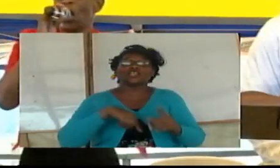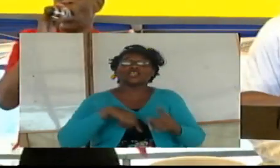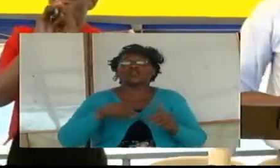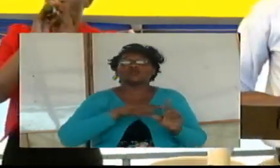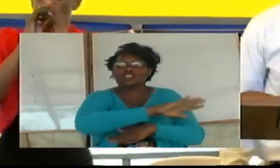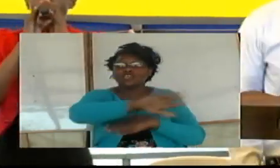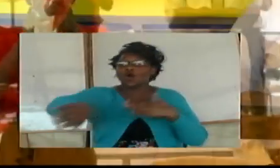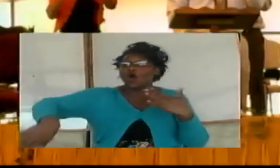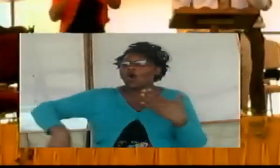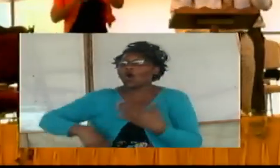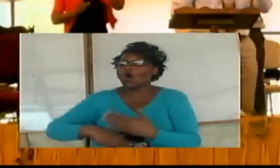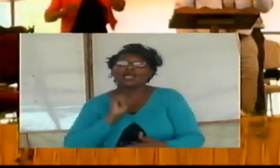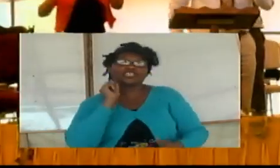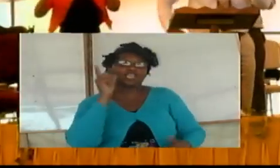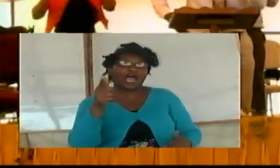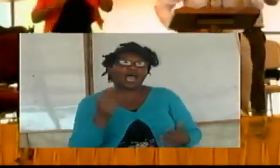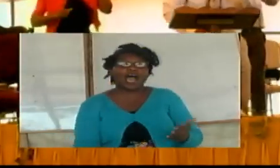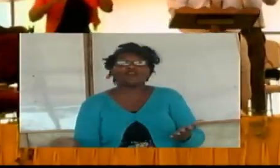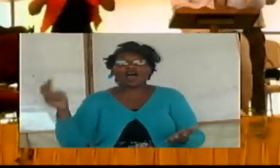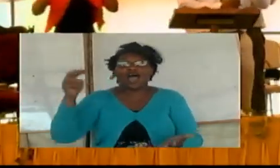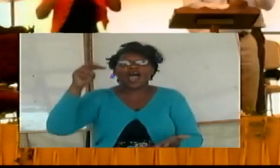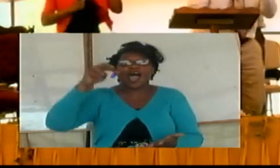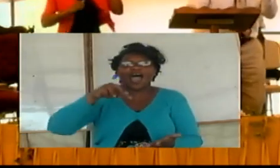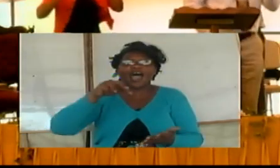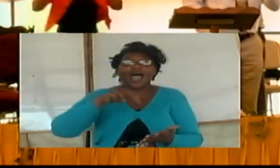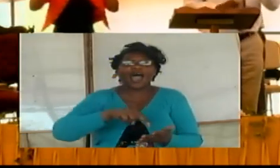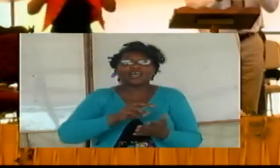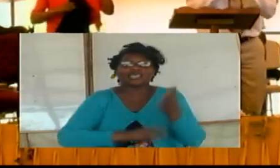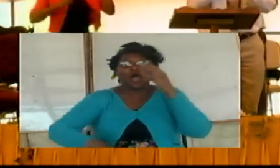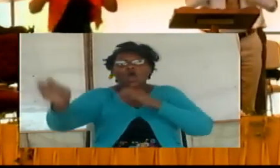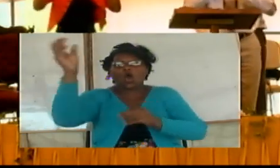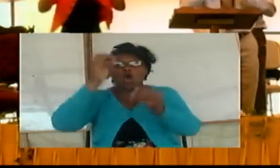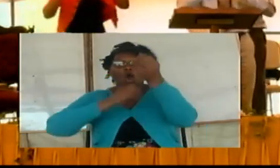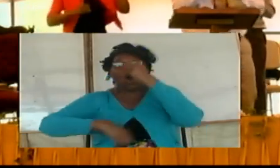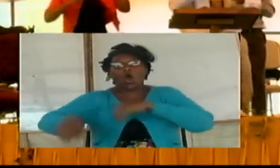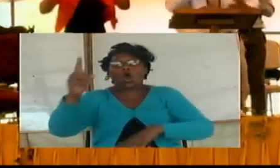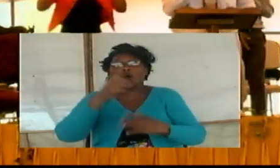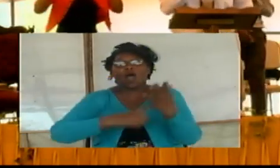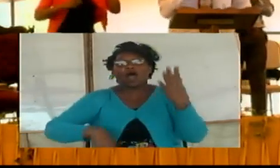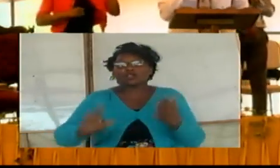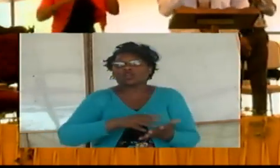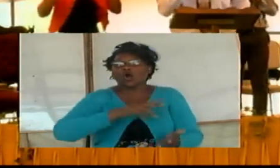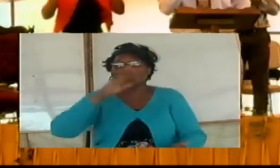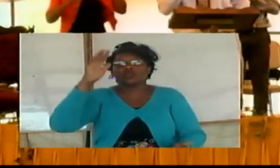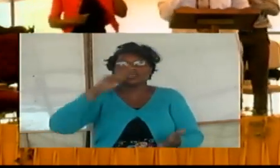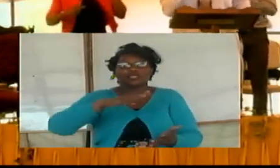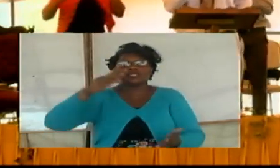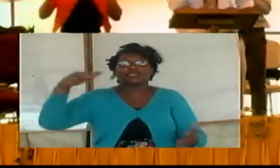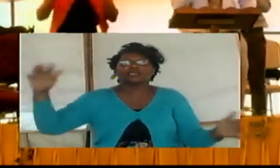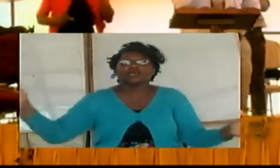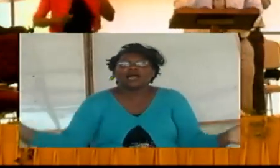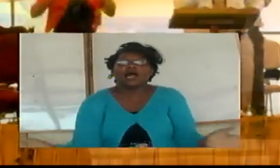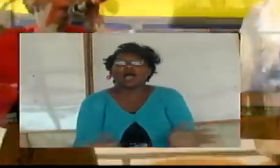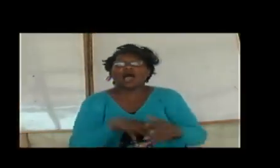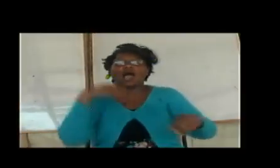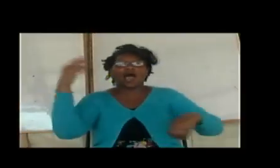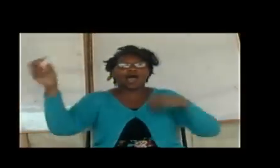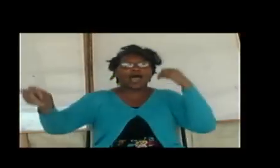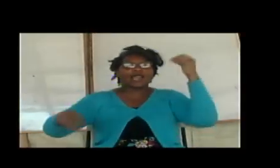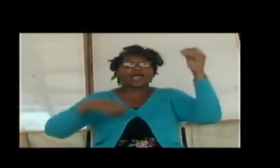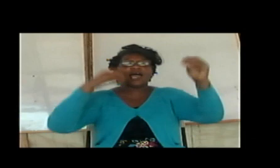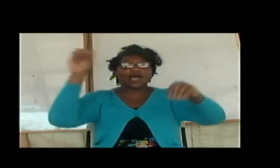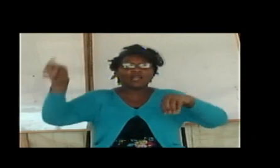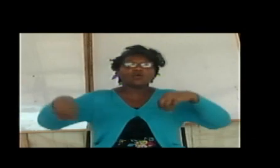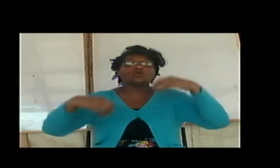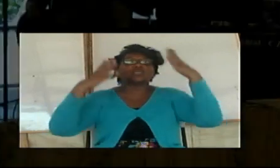morning when we all shout. Oh, what glory! Hallelujah!